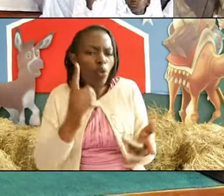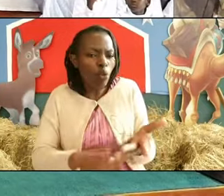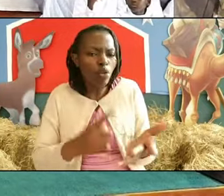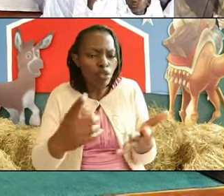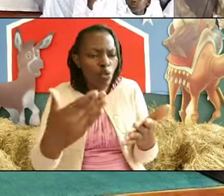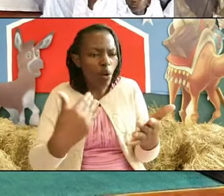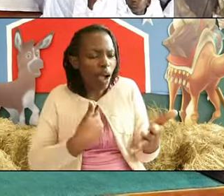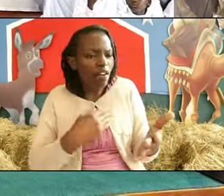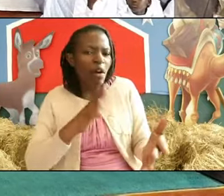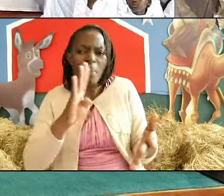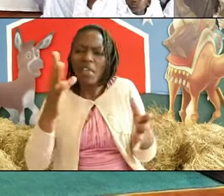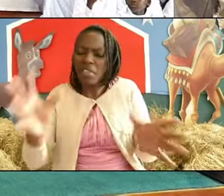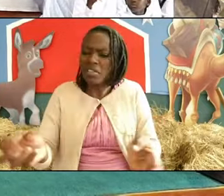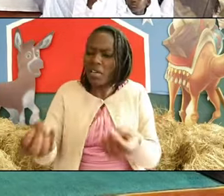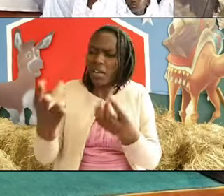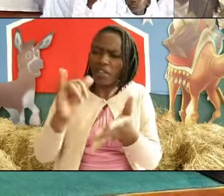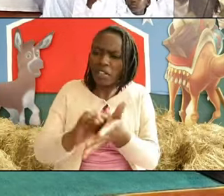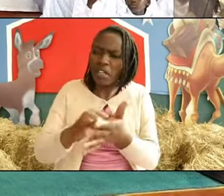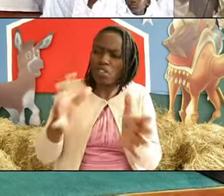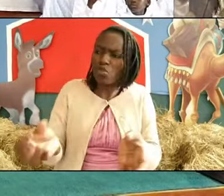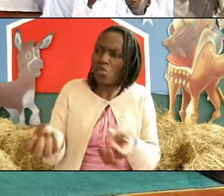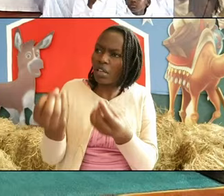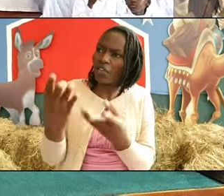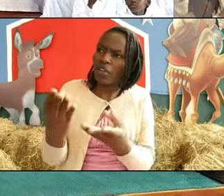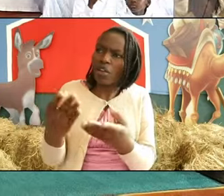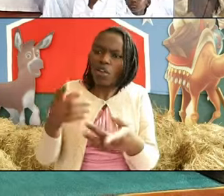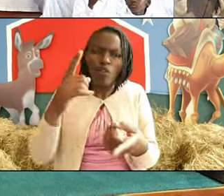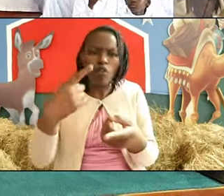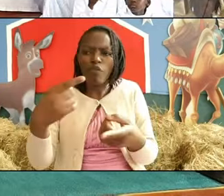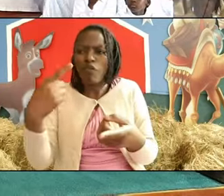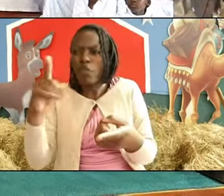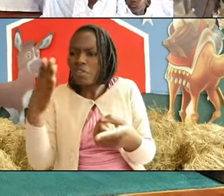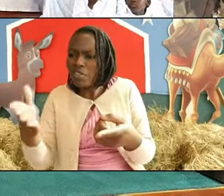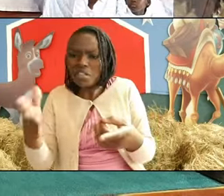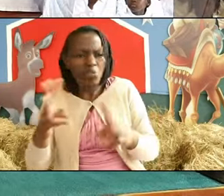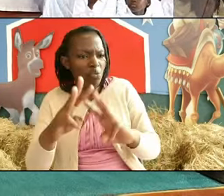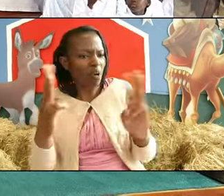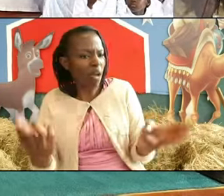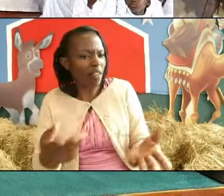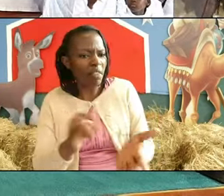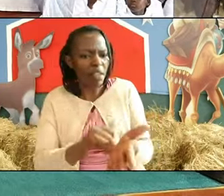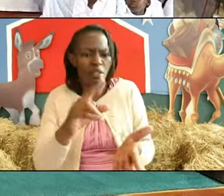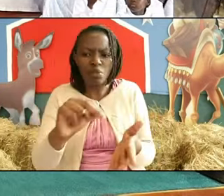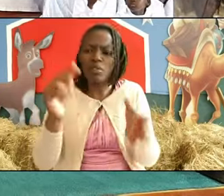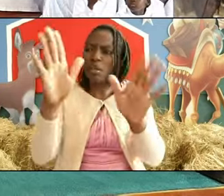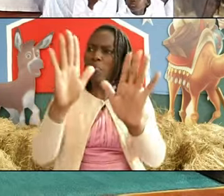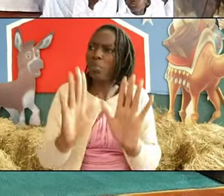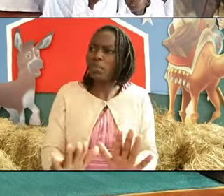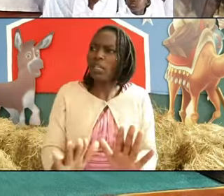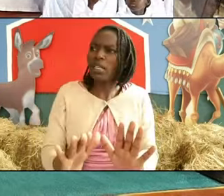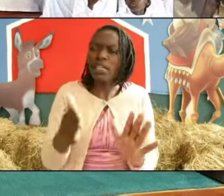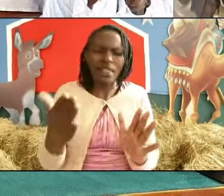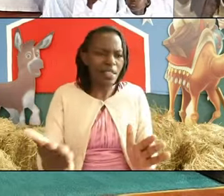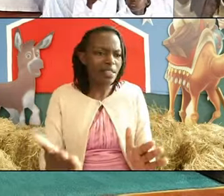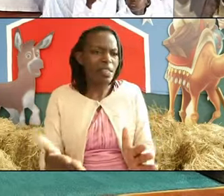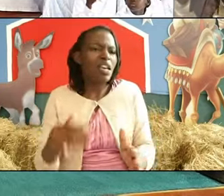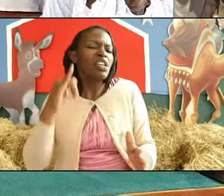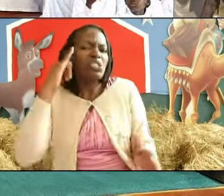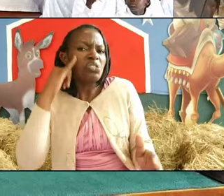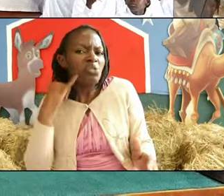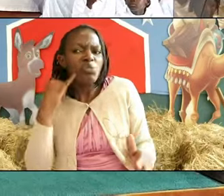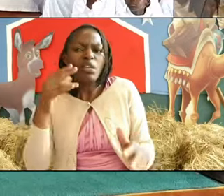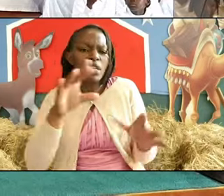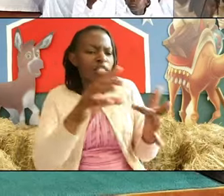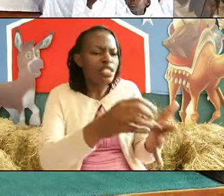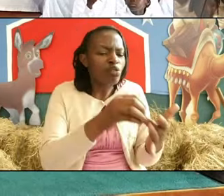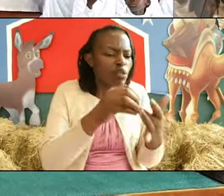sacrifice? Accepting all of this sacrifice for this worthless lot, these ingrates, the Jews, the chosen ones of the